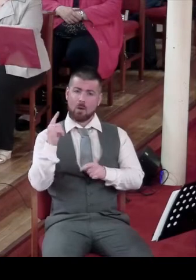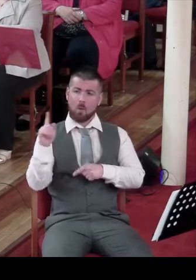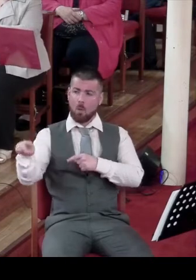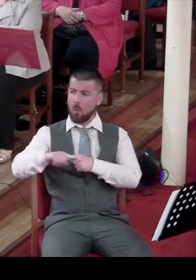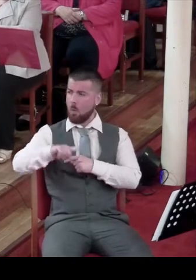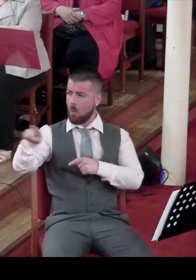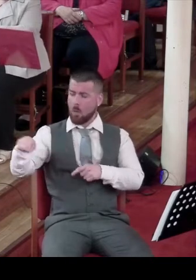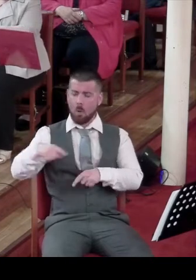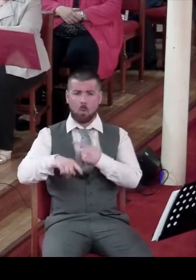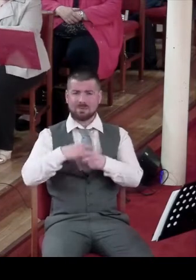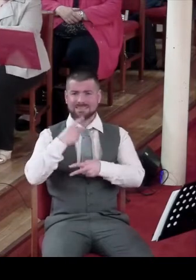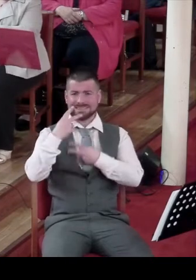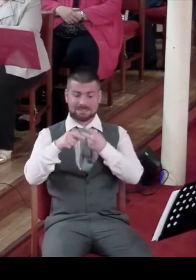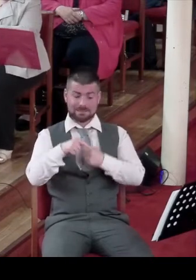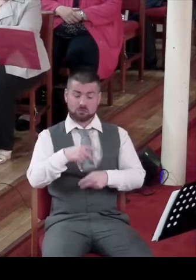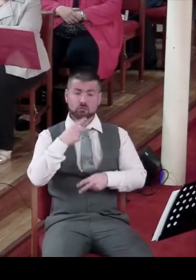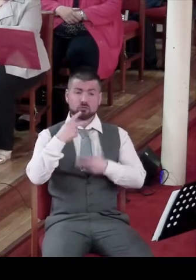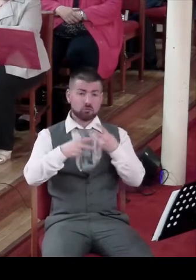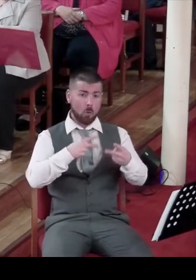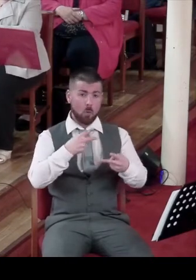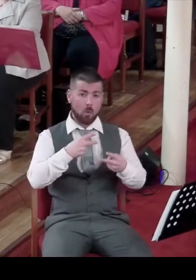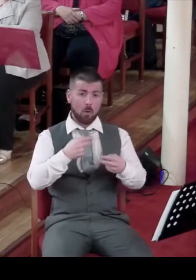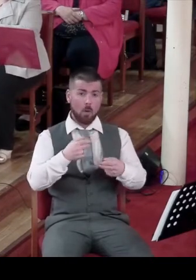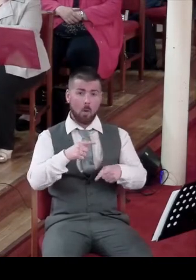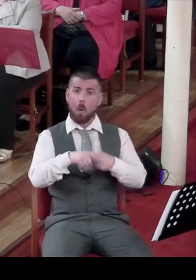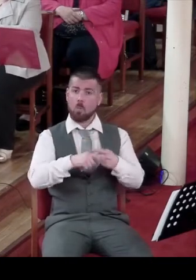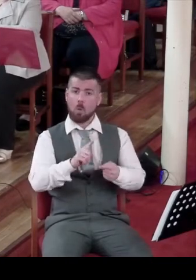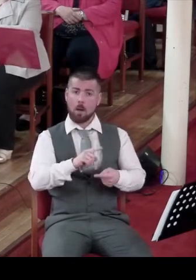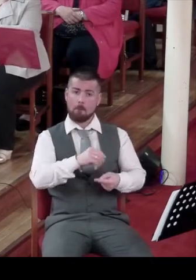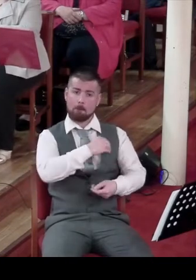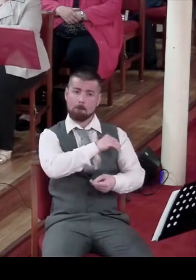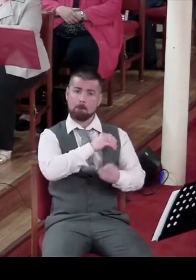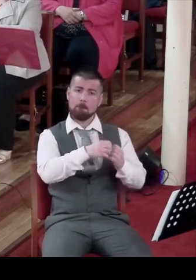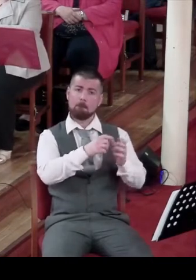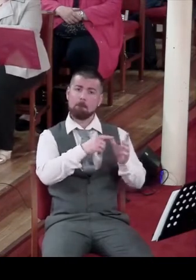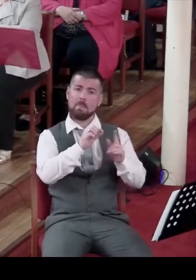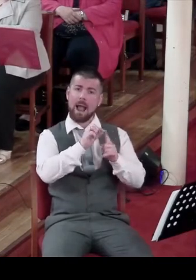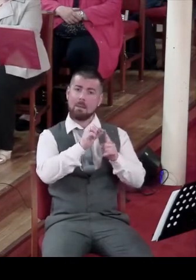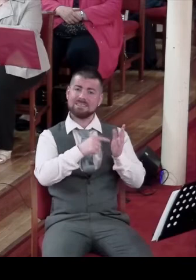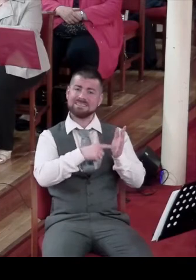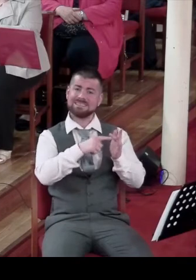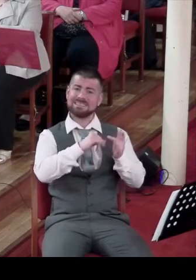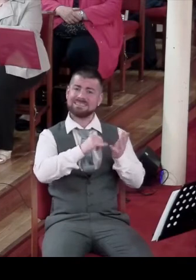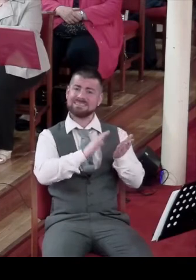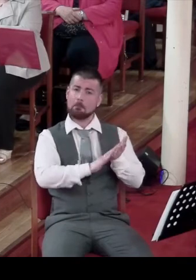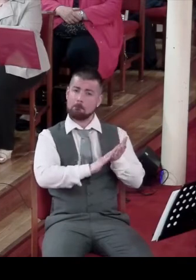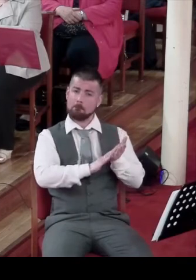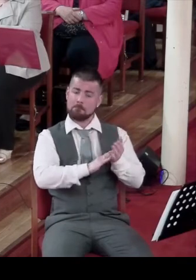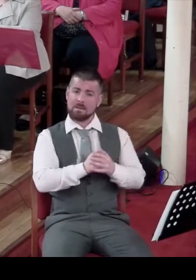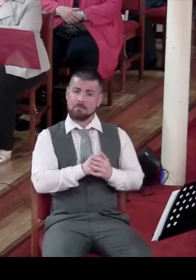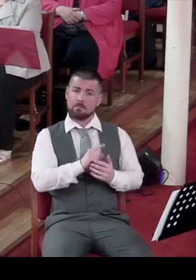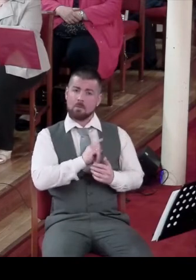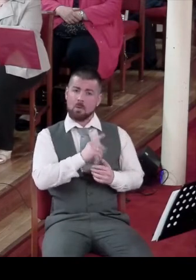particular song, this next one, we have a baptism. And it's often because when we have baptisms here, I